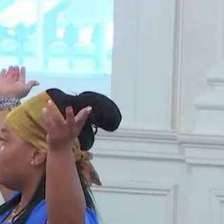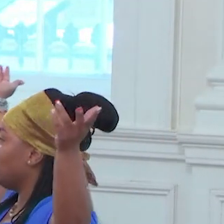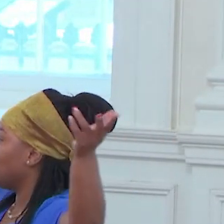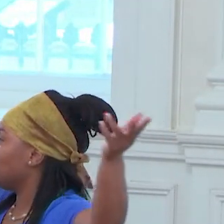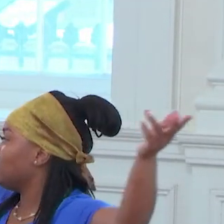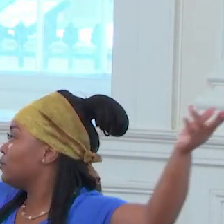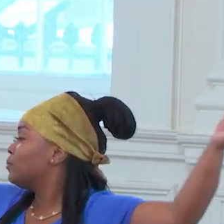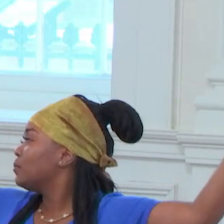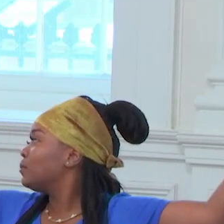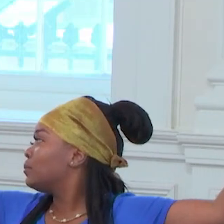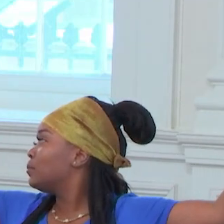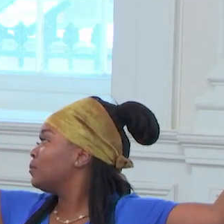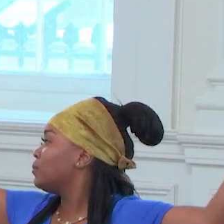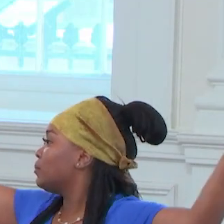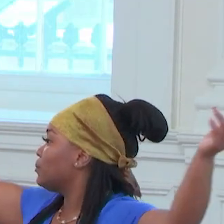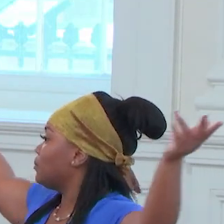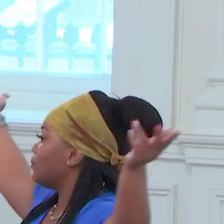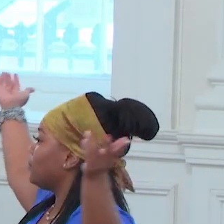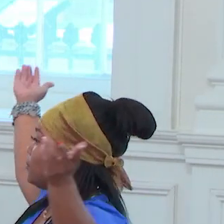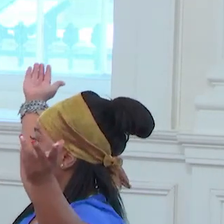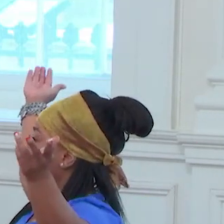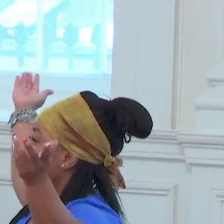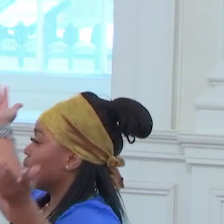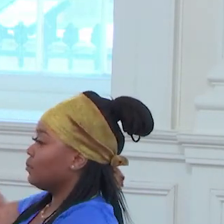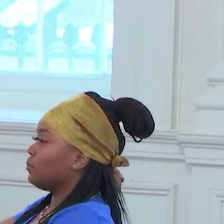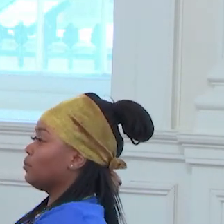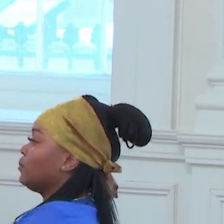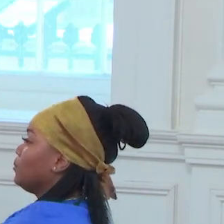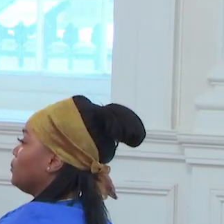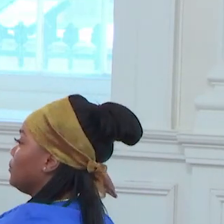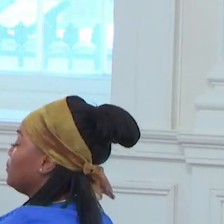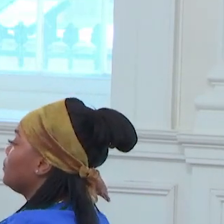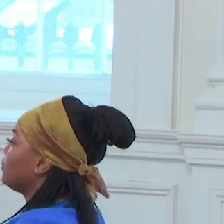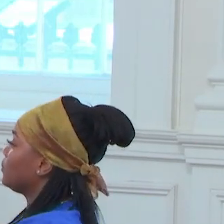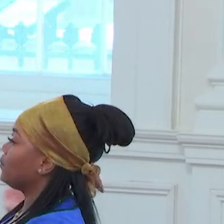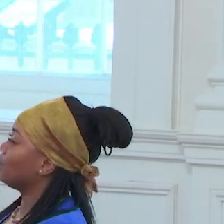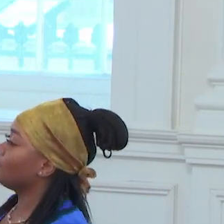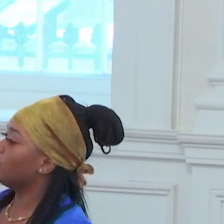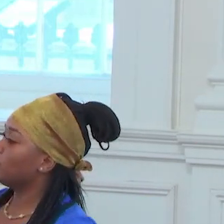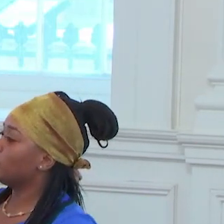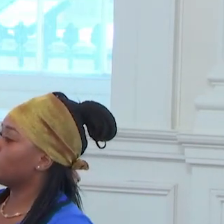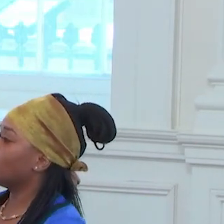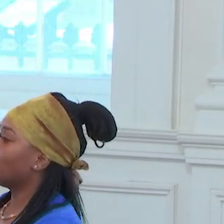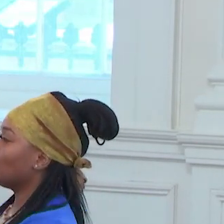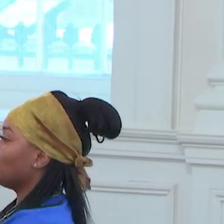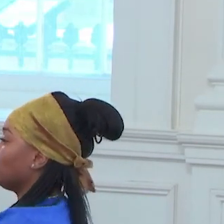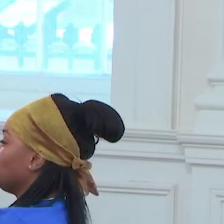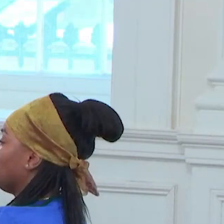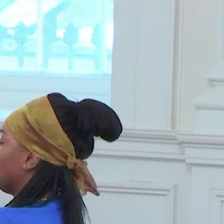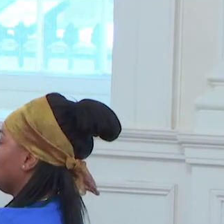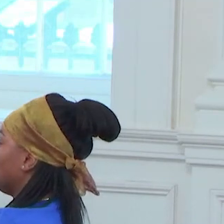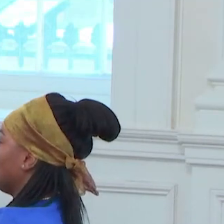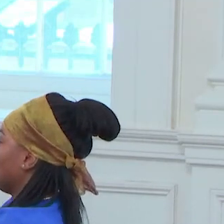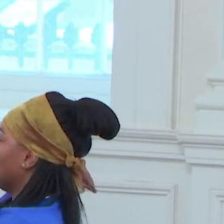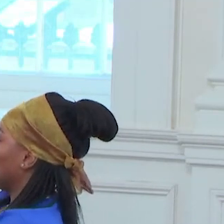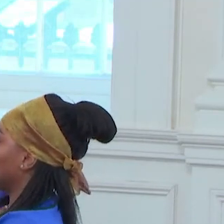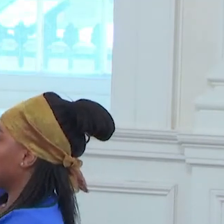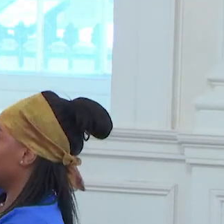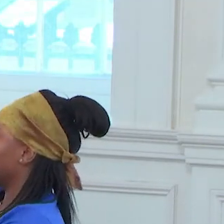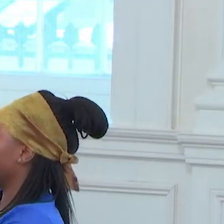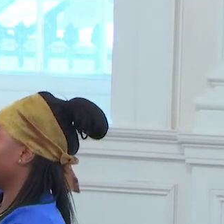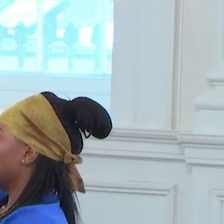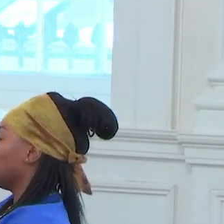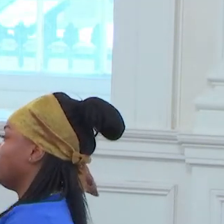plant signifies life. The water signifies nourishment for growth